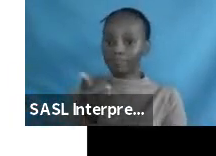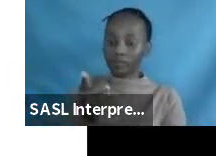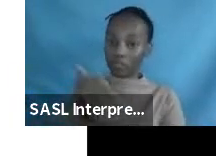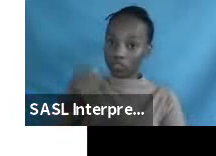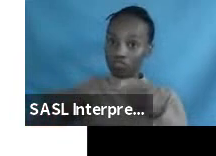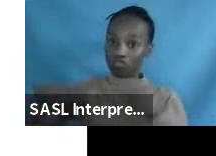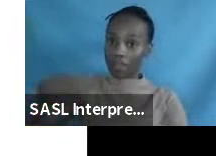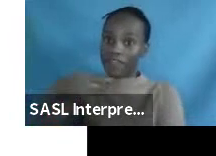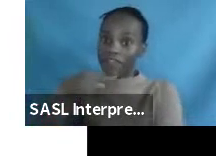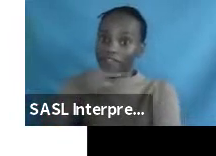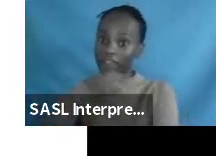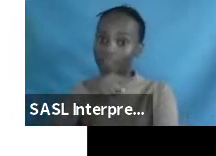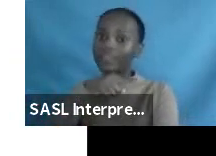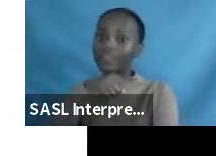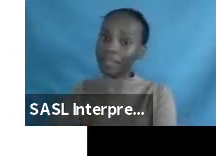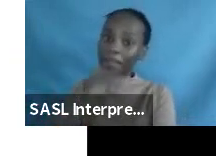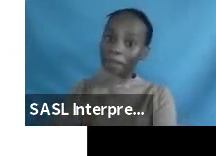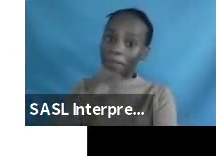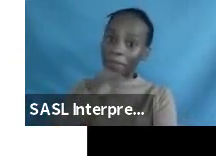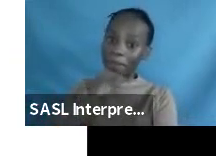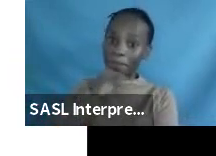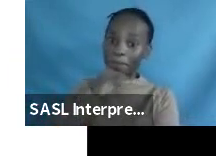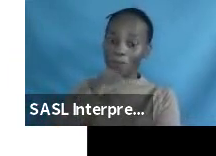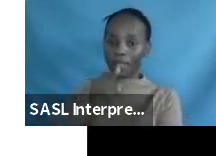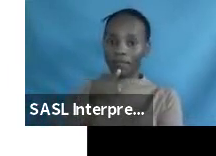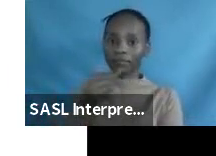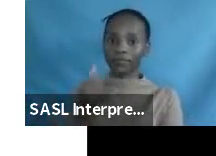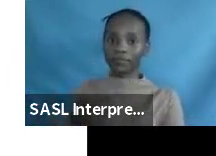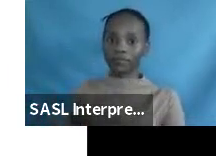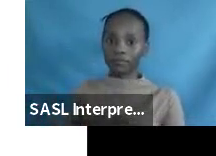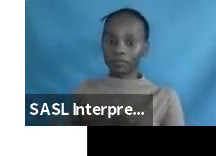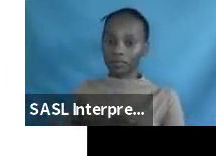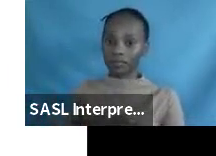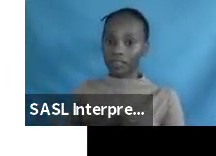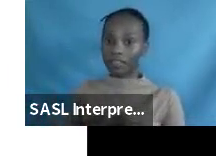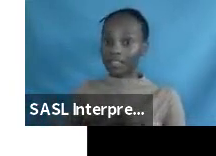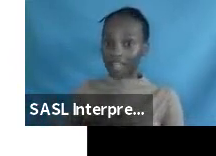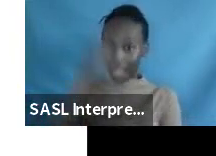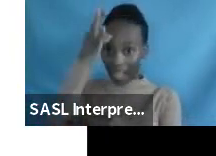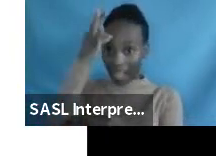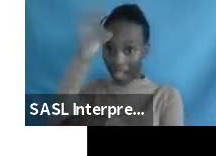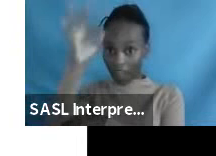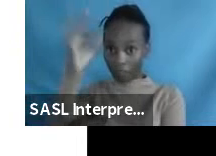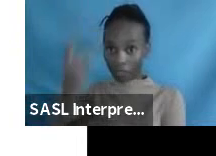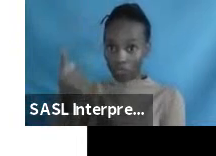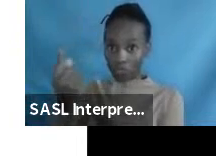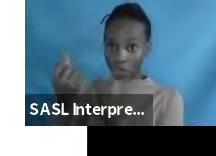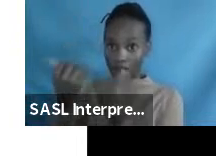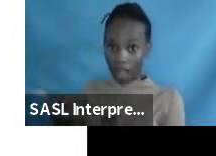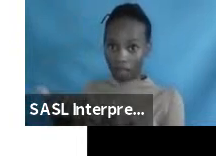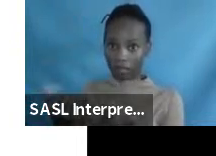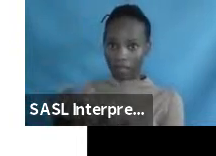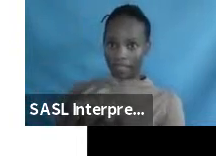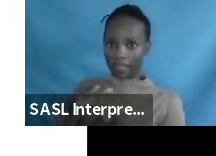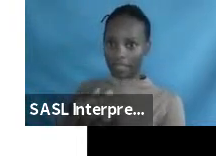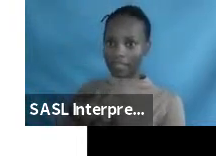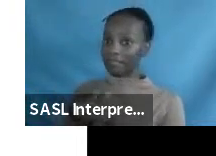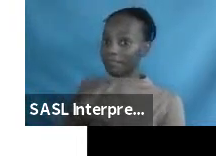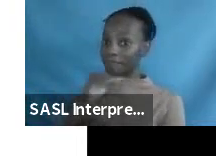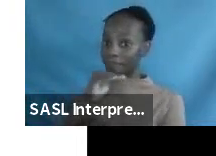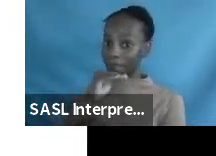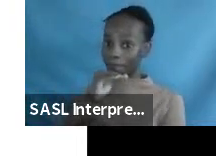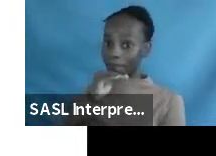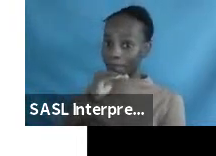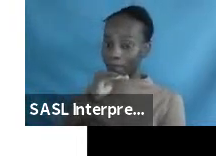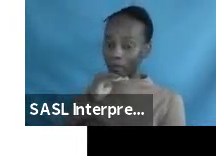mean the efforts such as enforcement that the government is currently dealing with. The question that I will be asking is, how do we